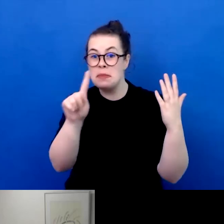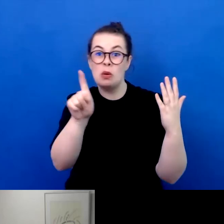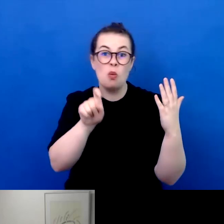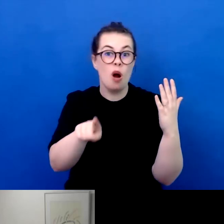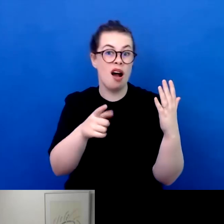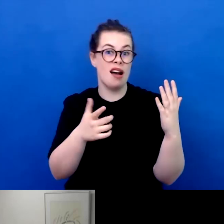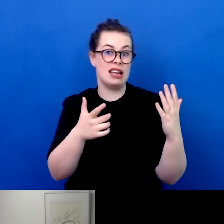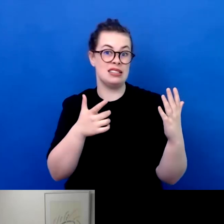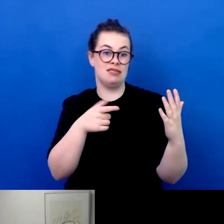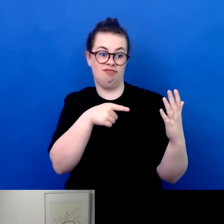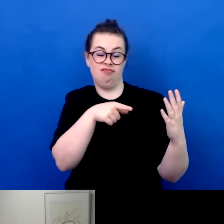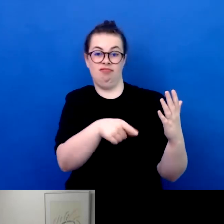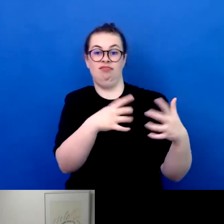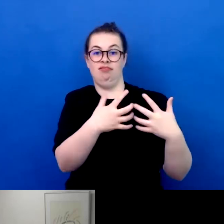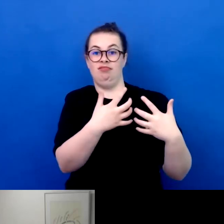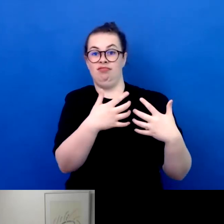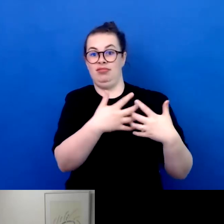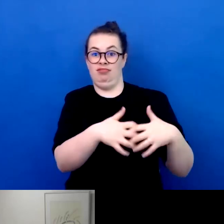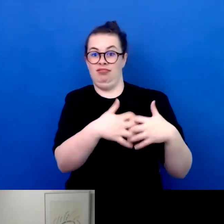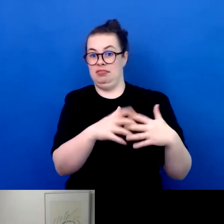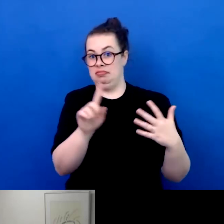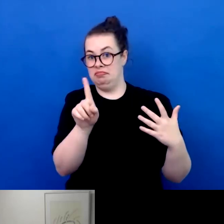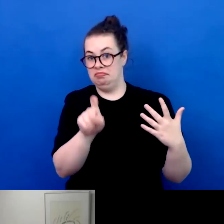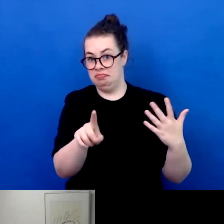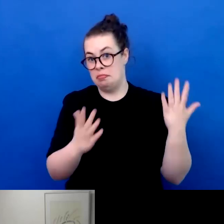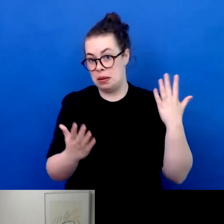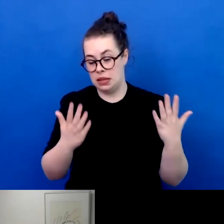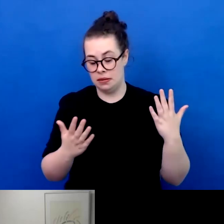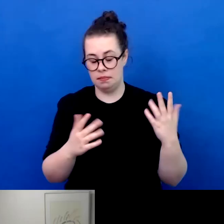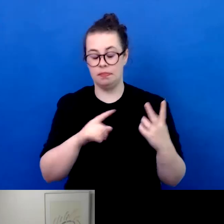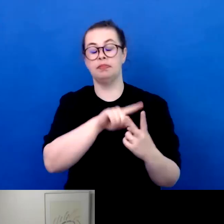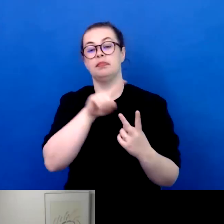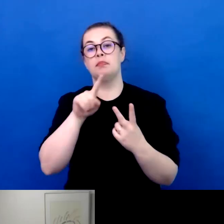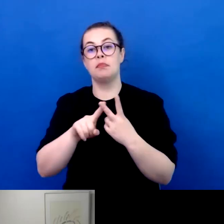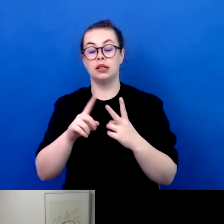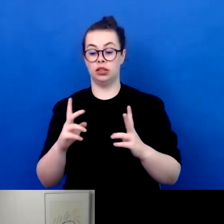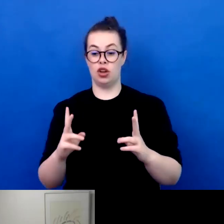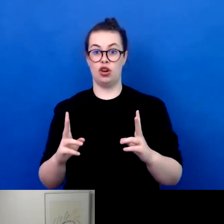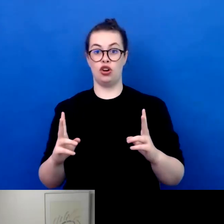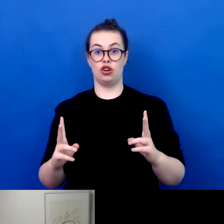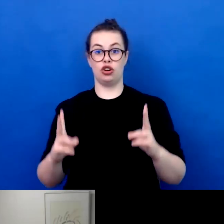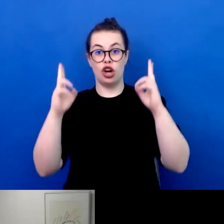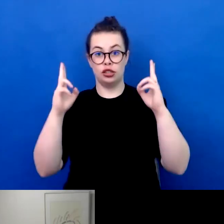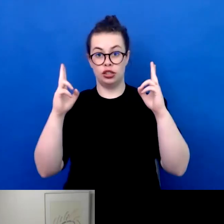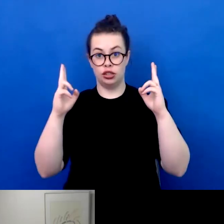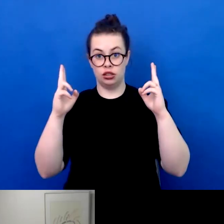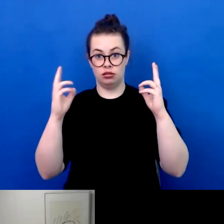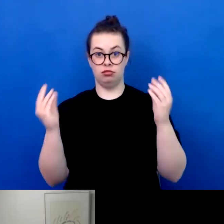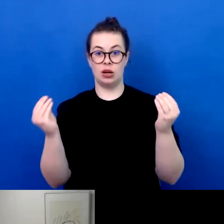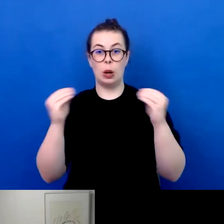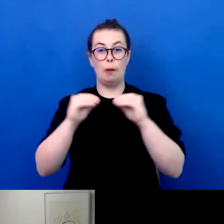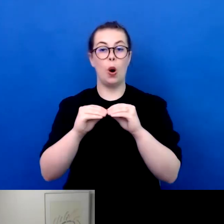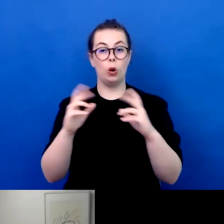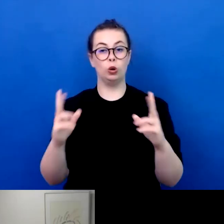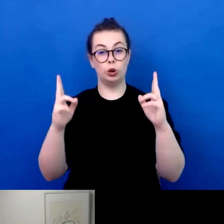into these effects from cut compose paradigms that use different kinds of stimuli, but